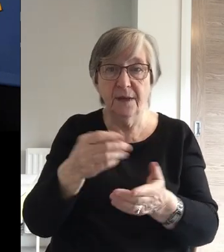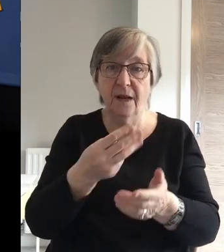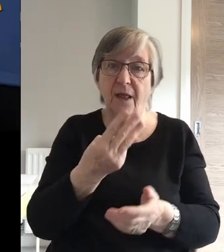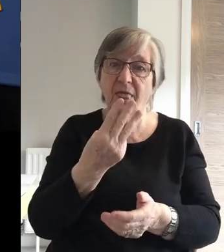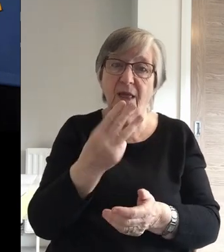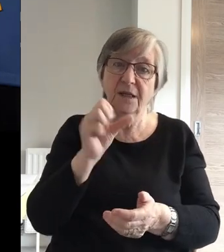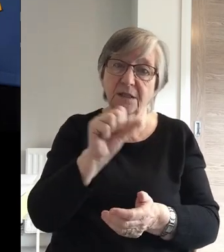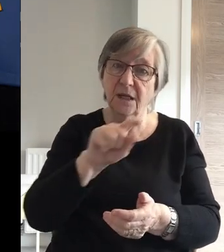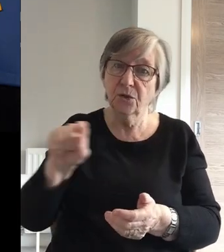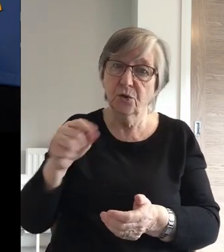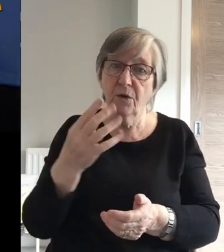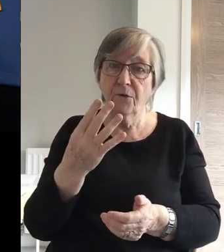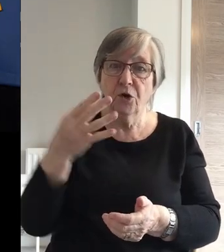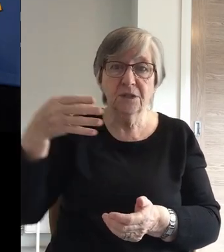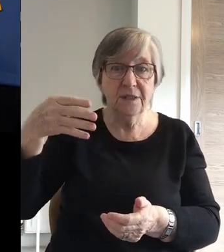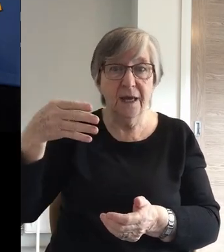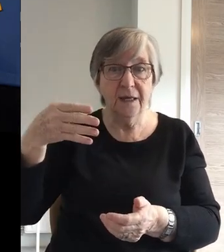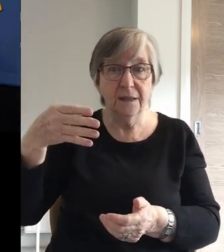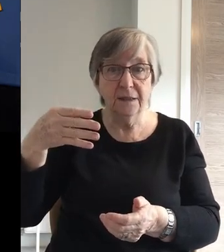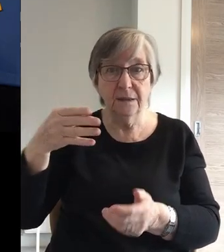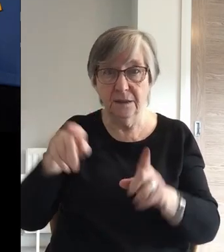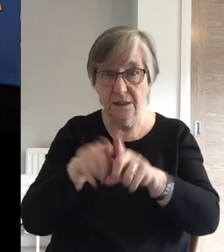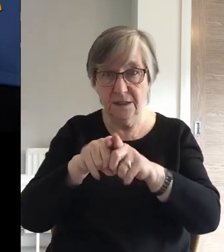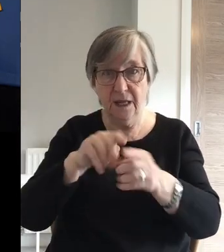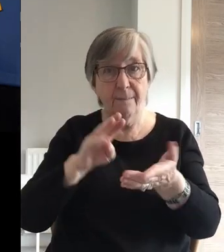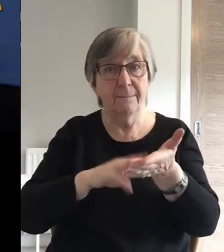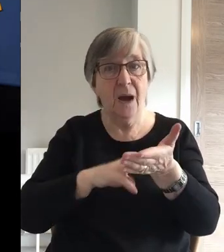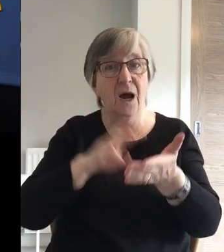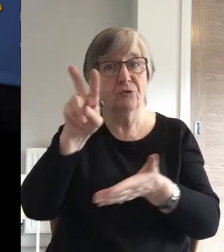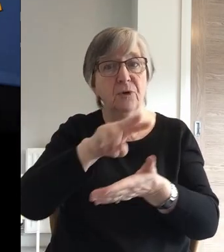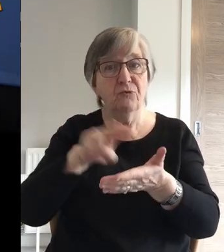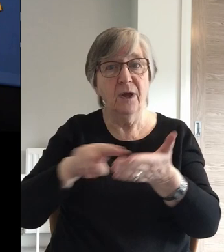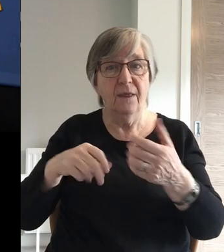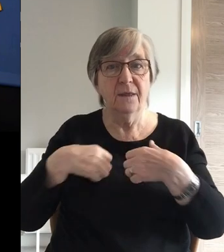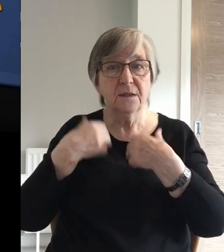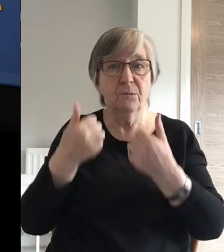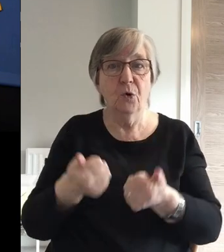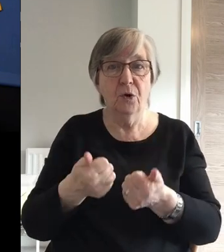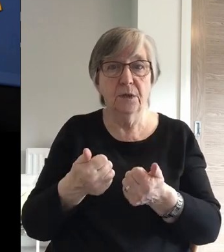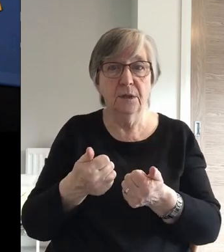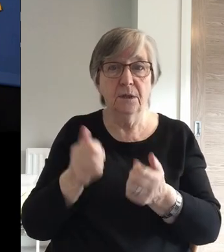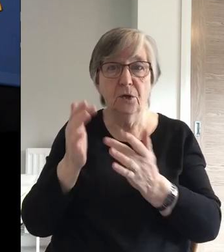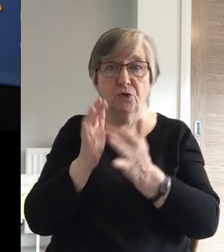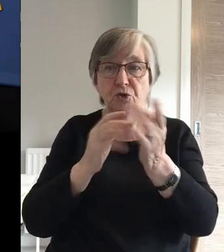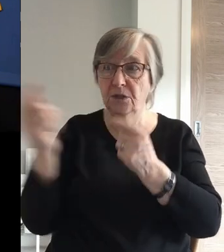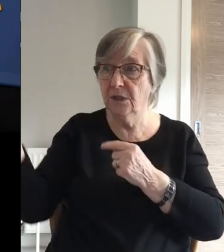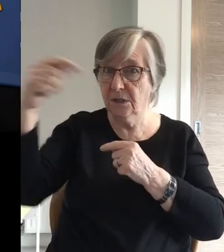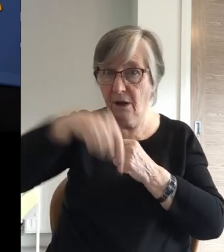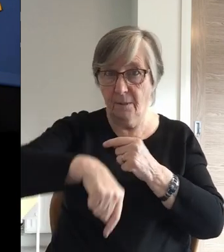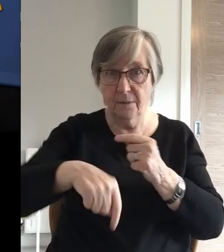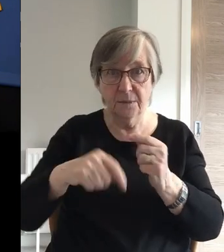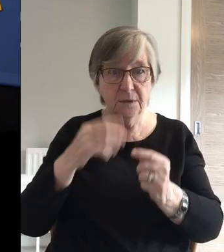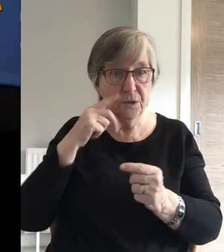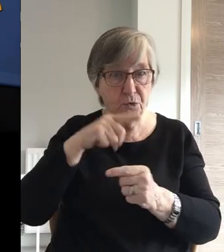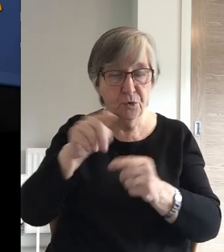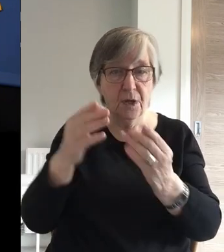to 49, we have the passage that Margaret read earlier on, the appearance of Jesus to his